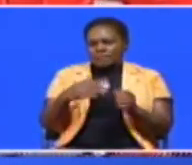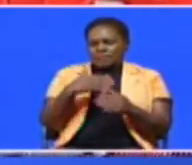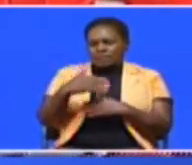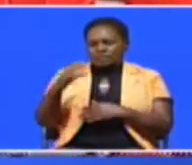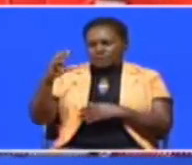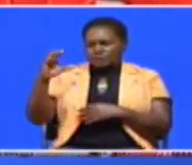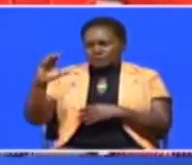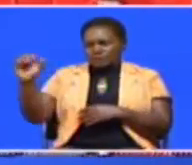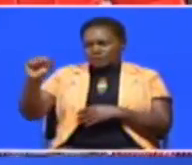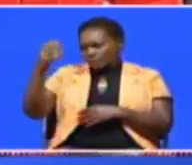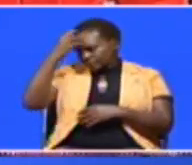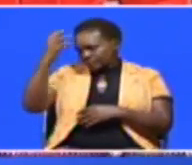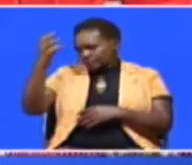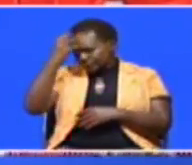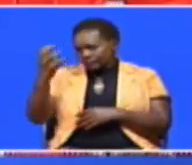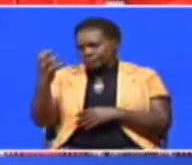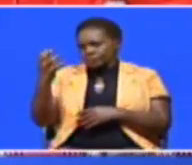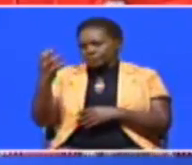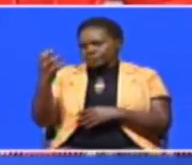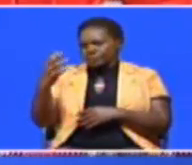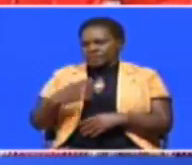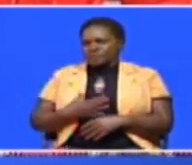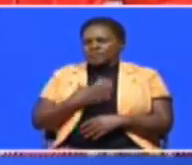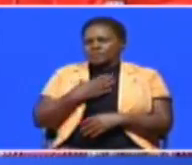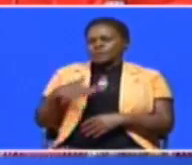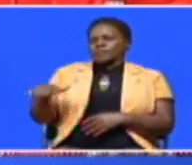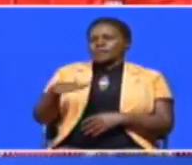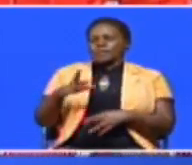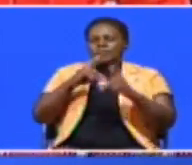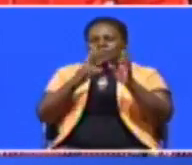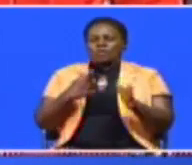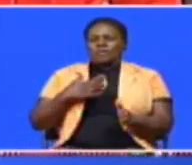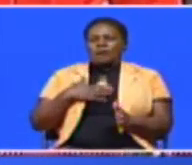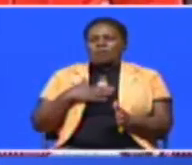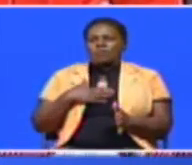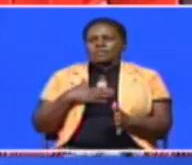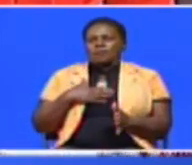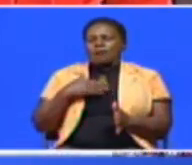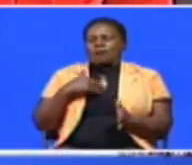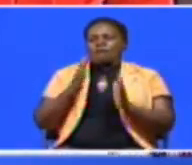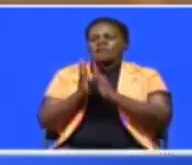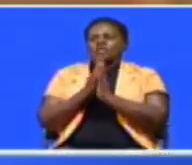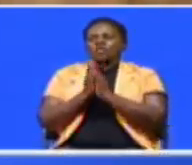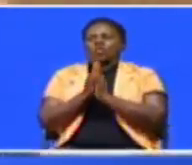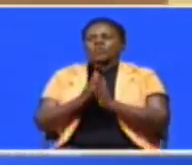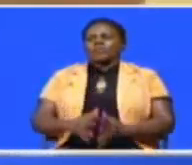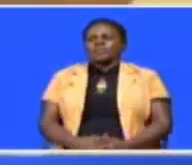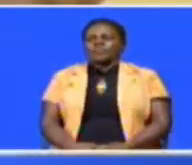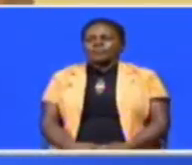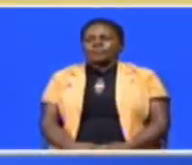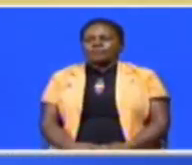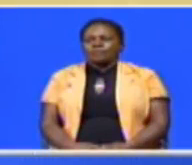Interior Cabinet Secretary Dr. Fred Matiang'i visited the area. Our reporter, Willie Lusige, with that story.